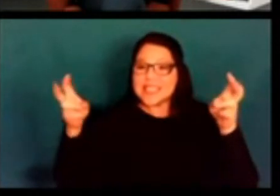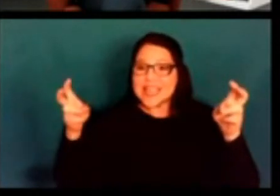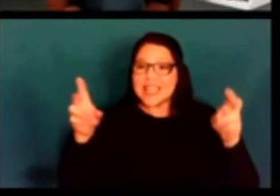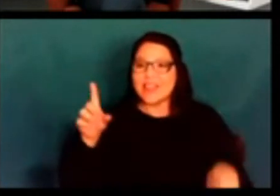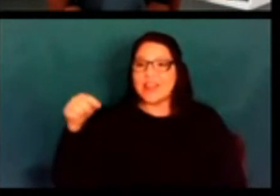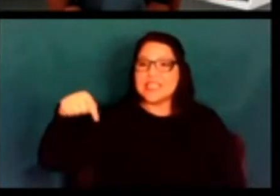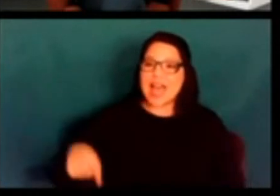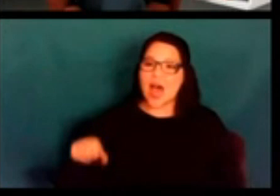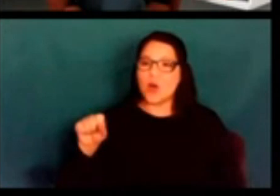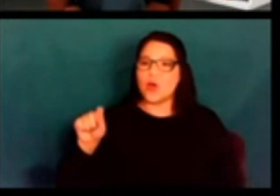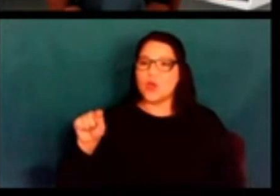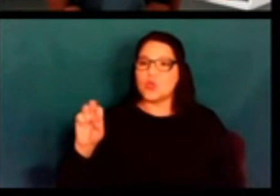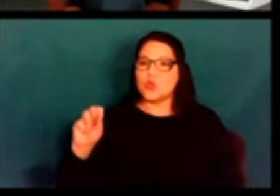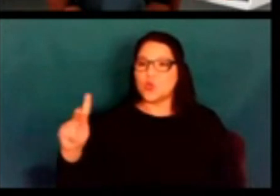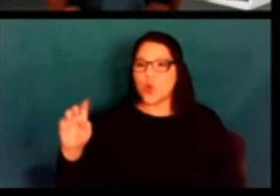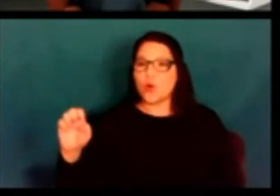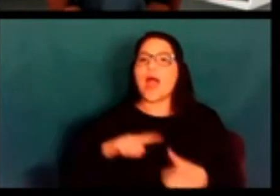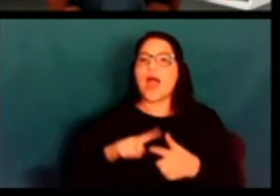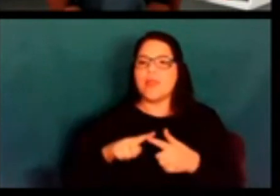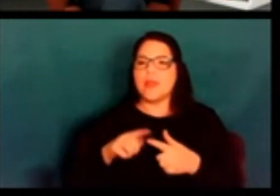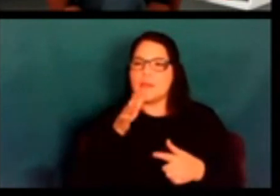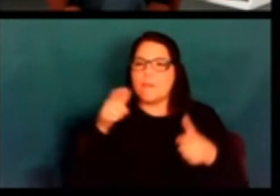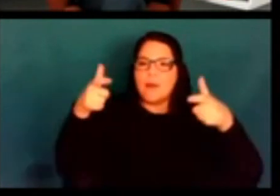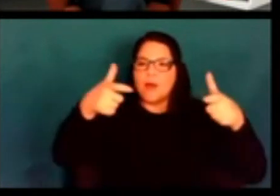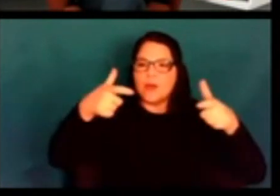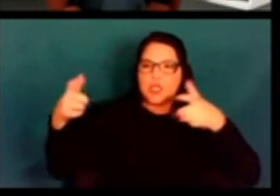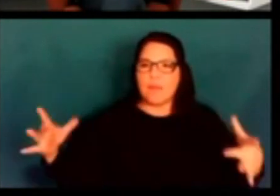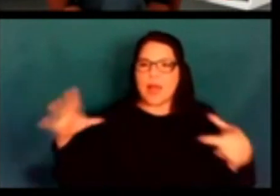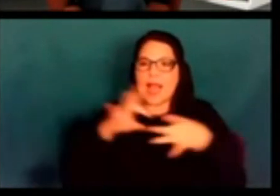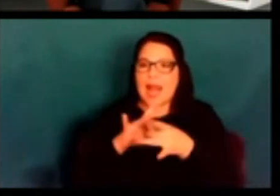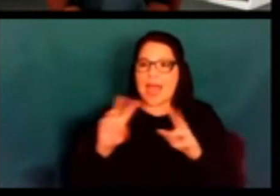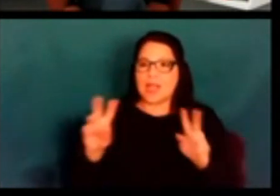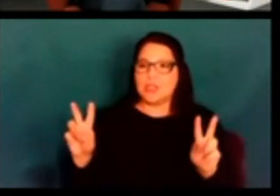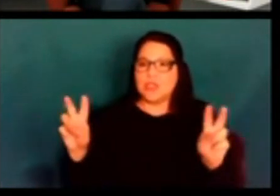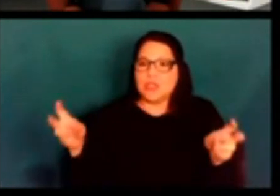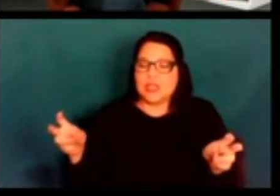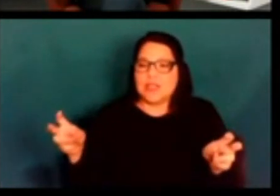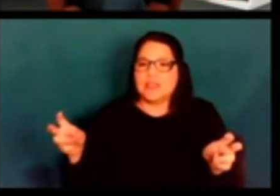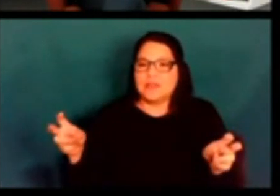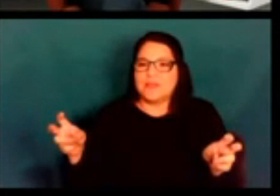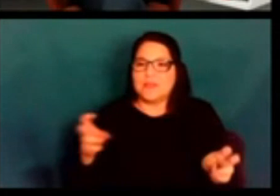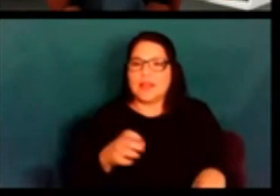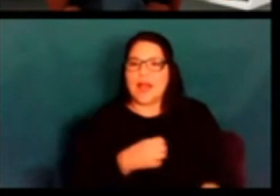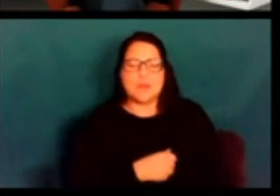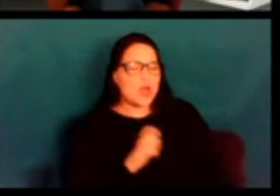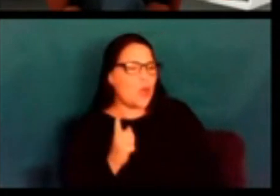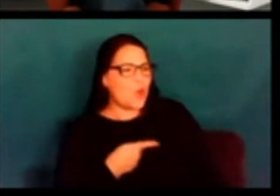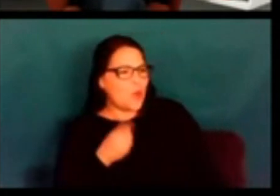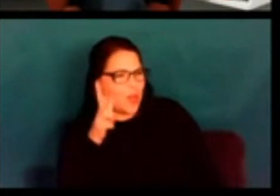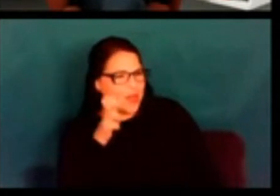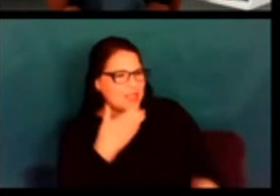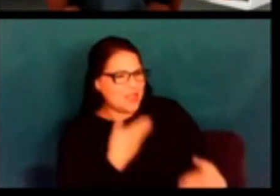Downstroke, and then the Mothership Connection. And so we were listening to some